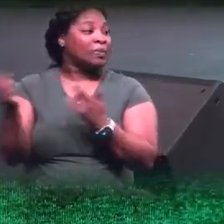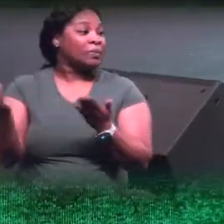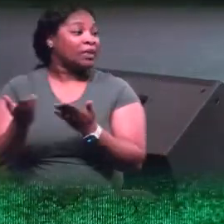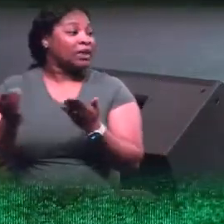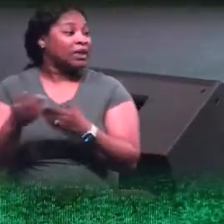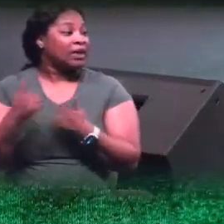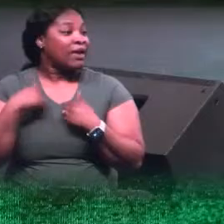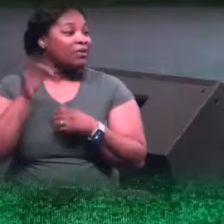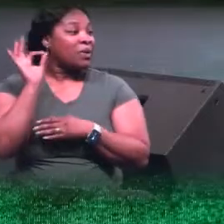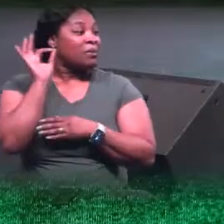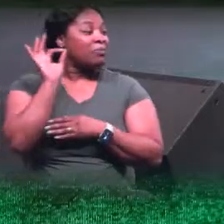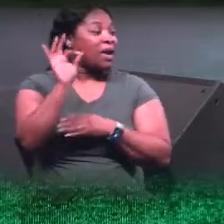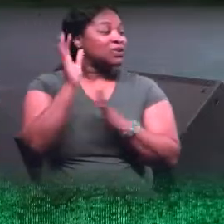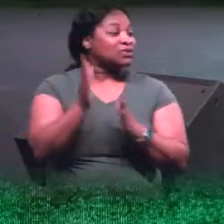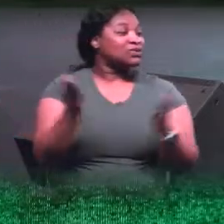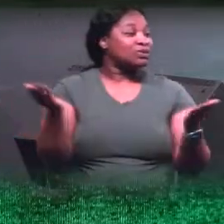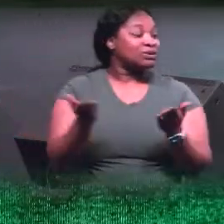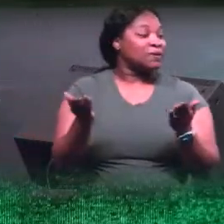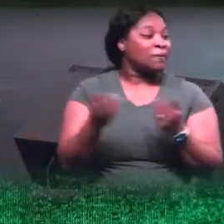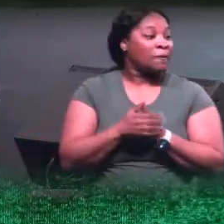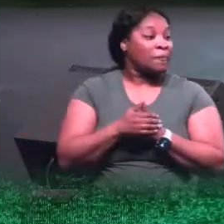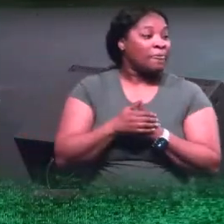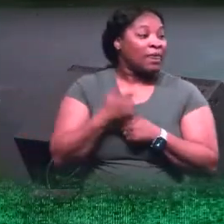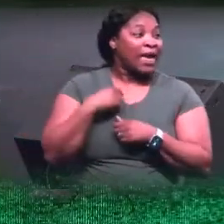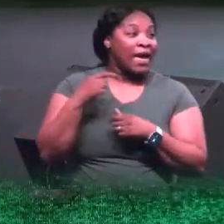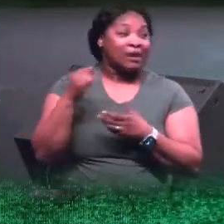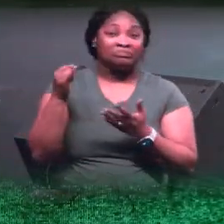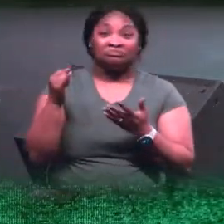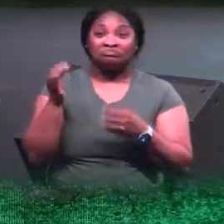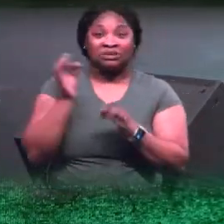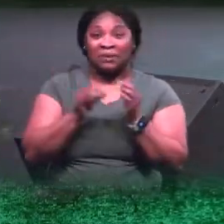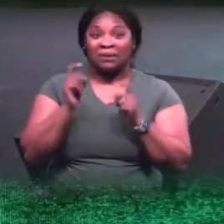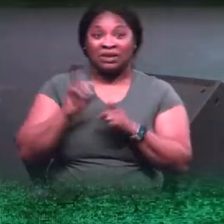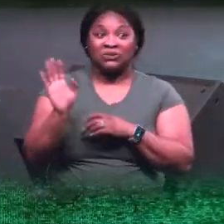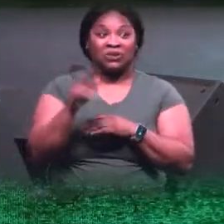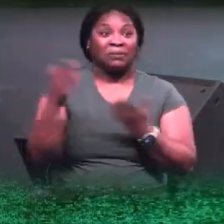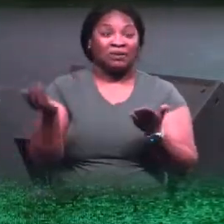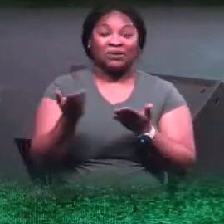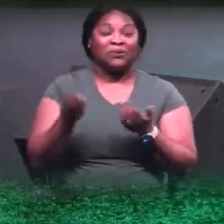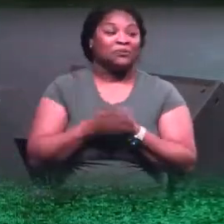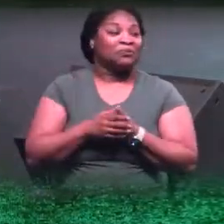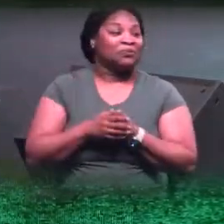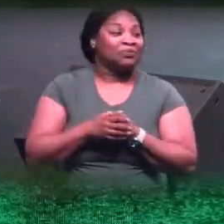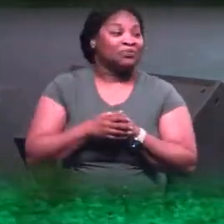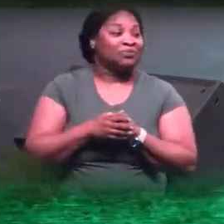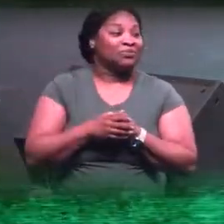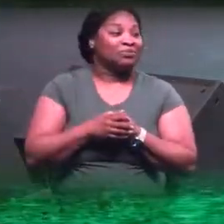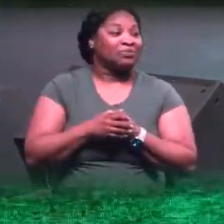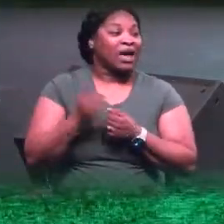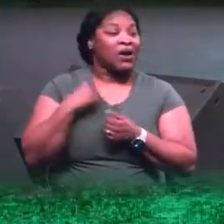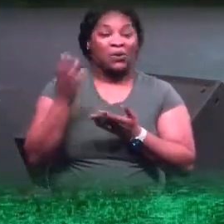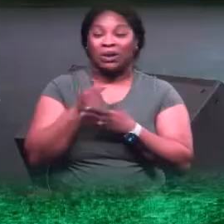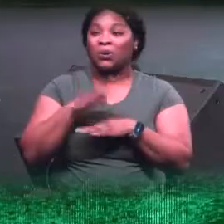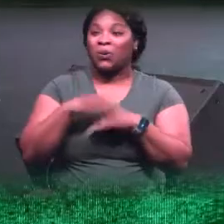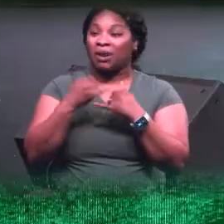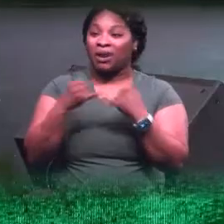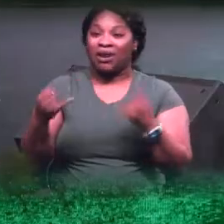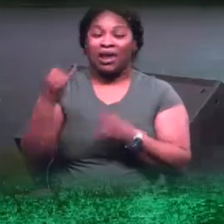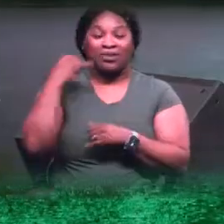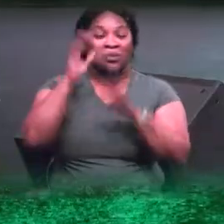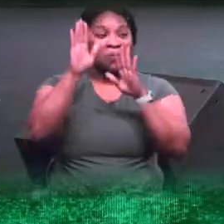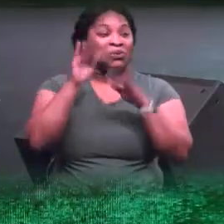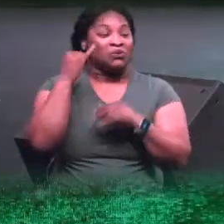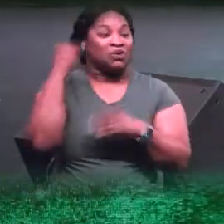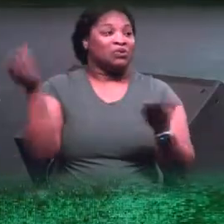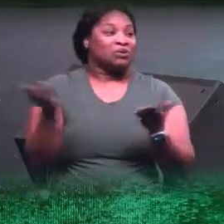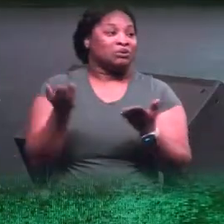their pastors here, and I just need you to be in the house of the Lord. I know you can get it online, but it'd be wonderful if you were in